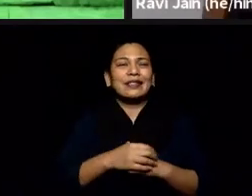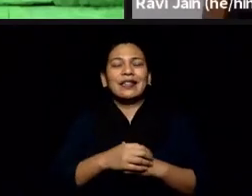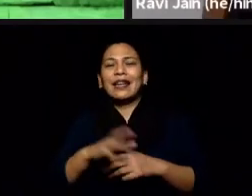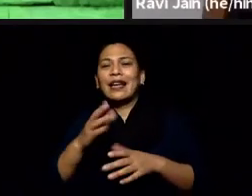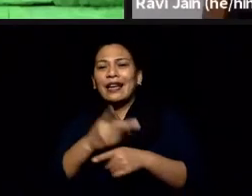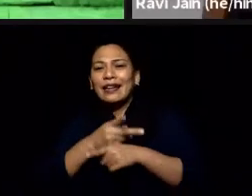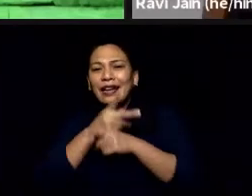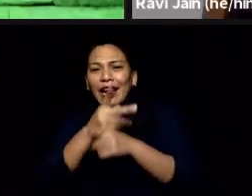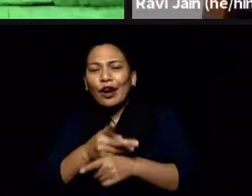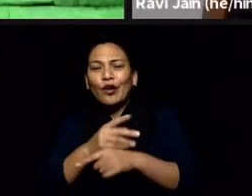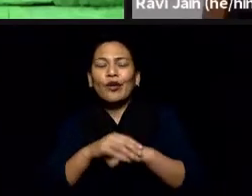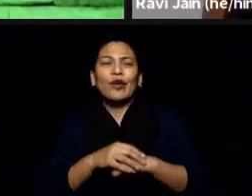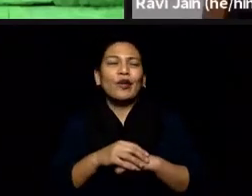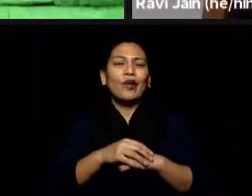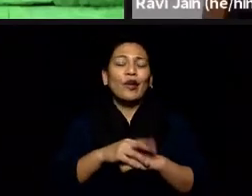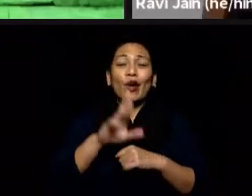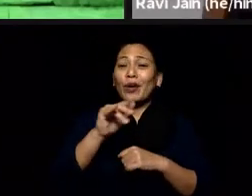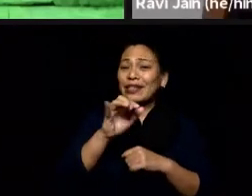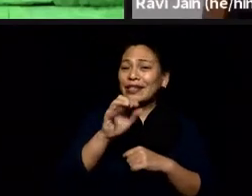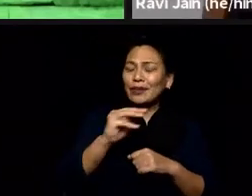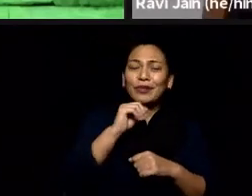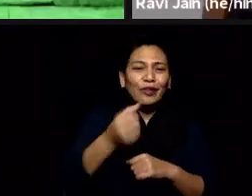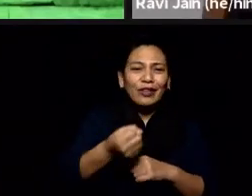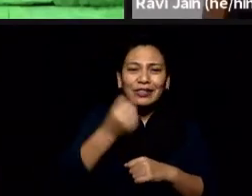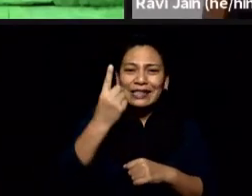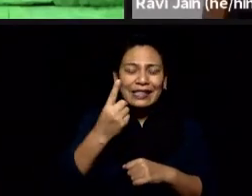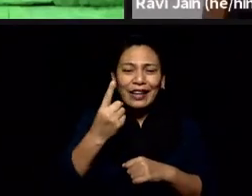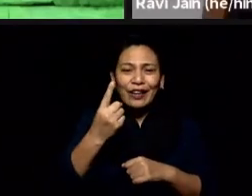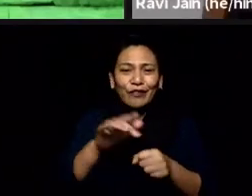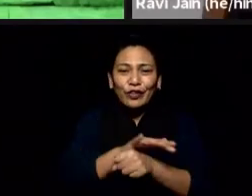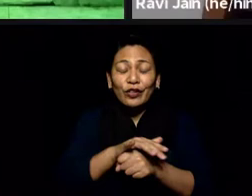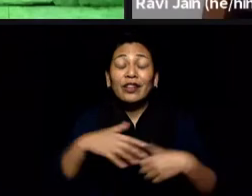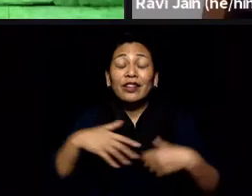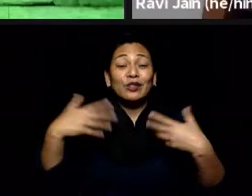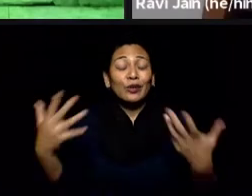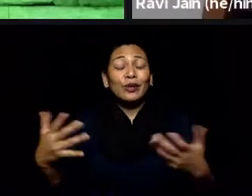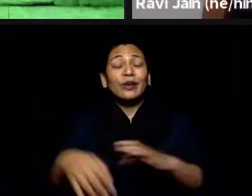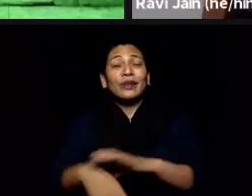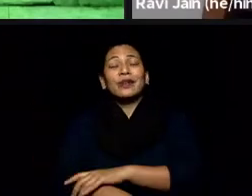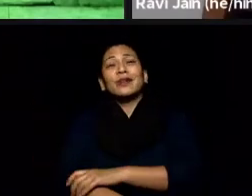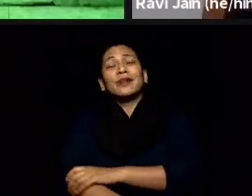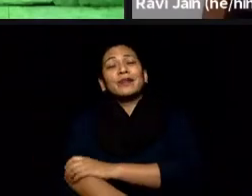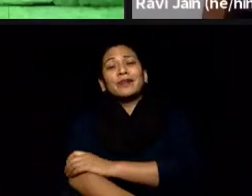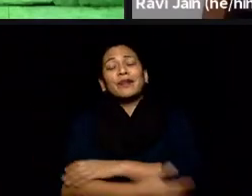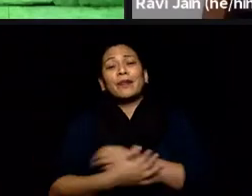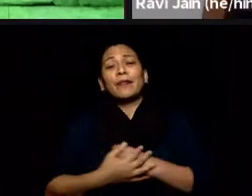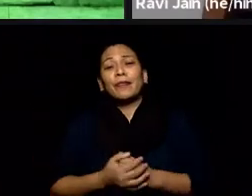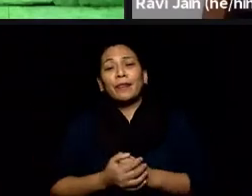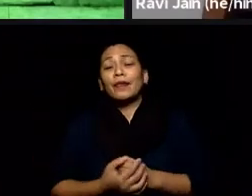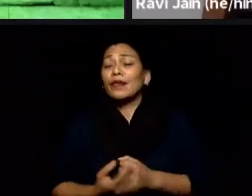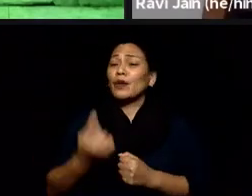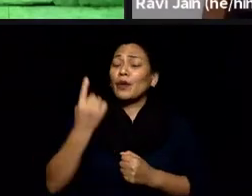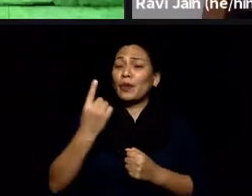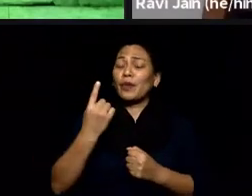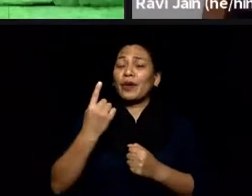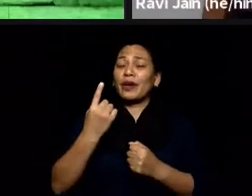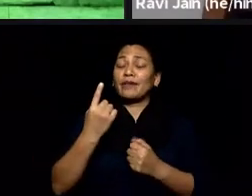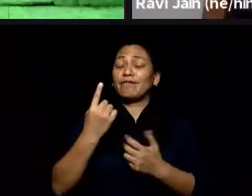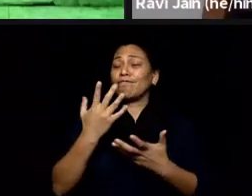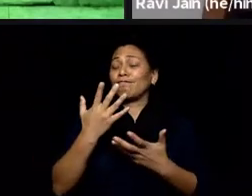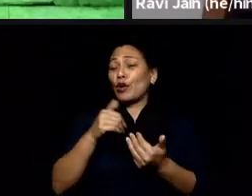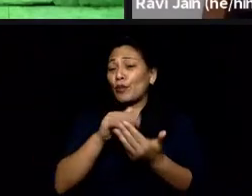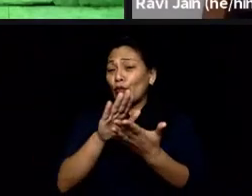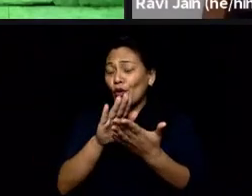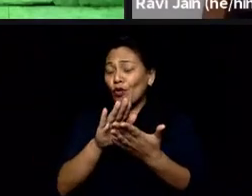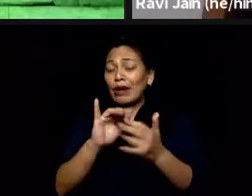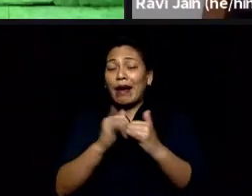care or racism and supremacy. And so one way, I think, in terms of how